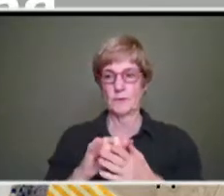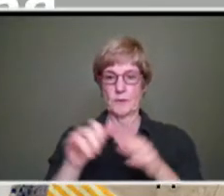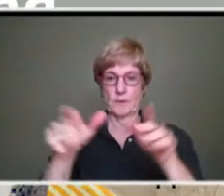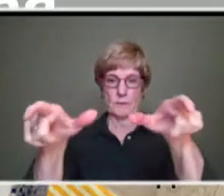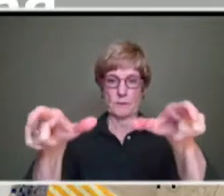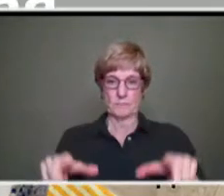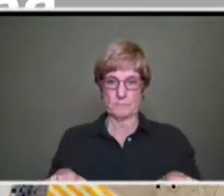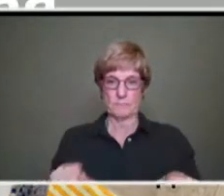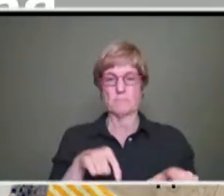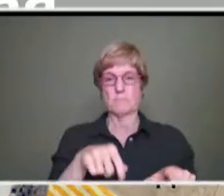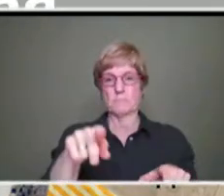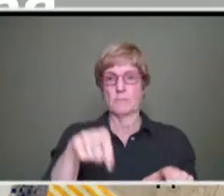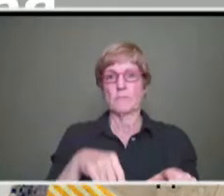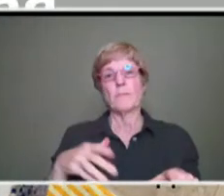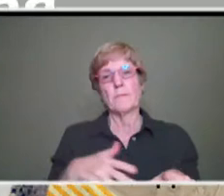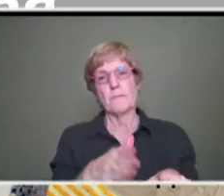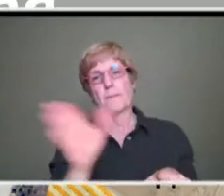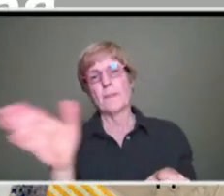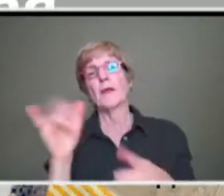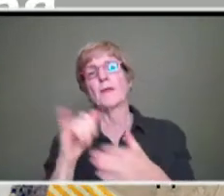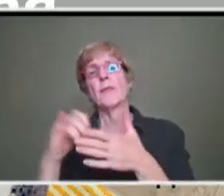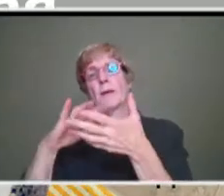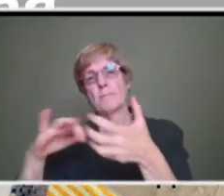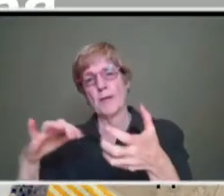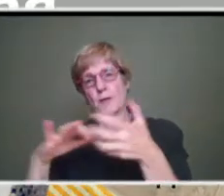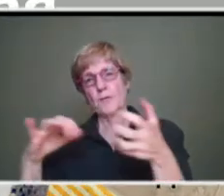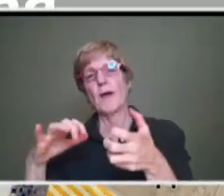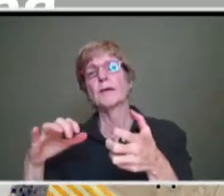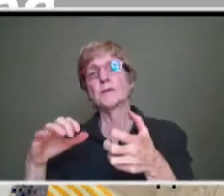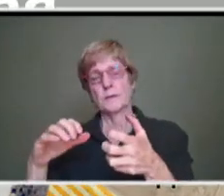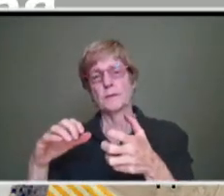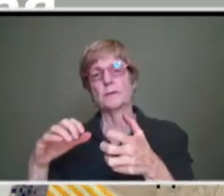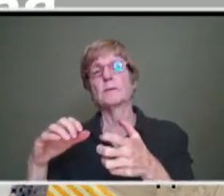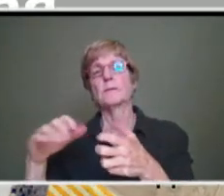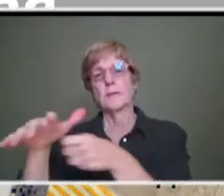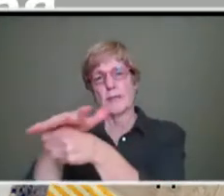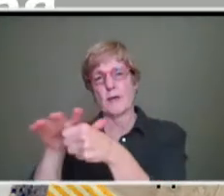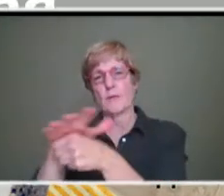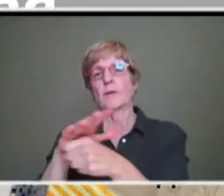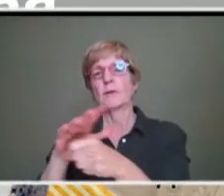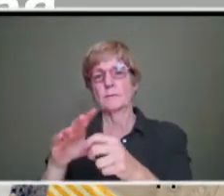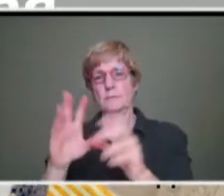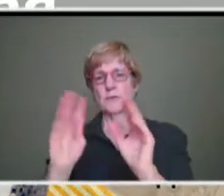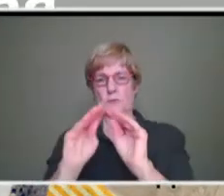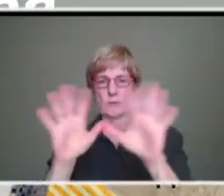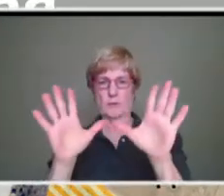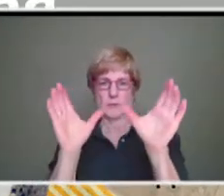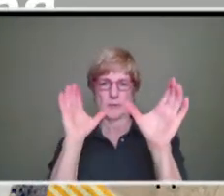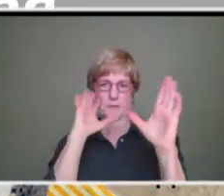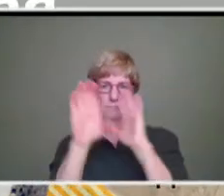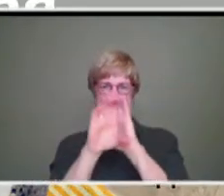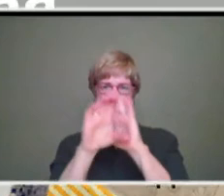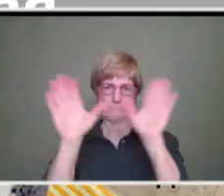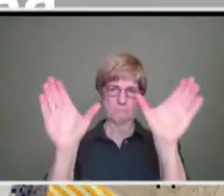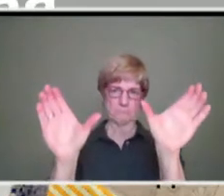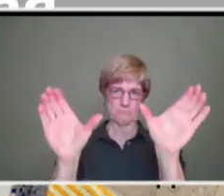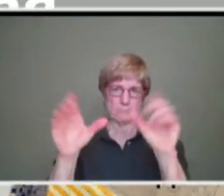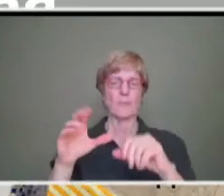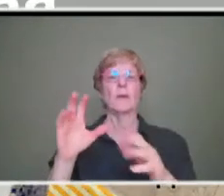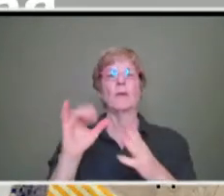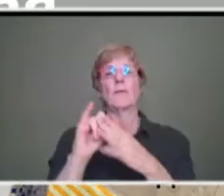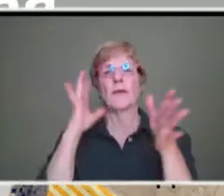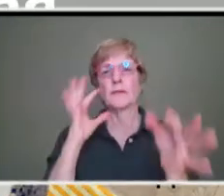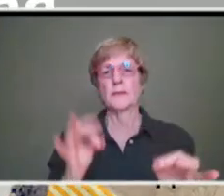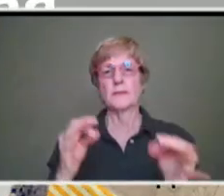Road goes now to that manufacturing Logistics Place type just wanted to make that point of reference for us given that decision